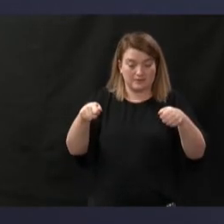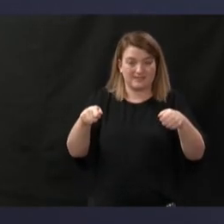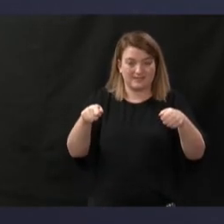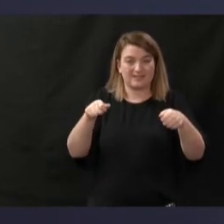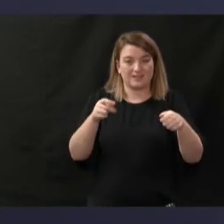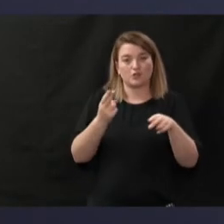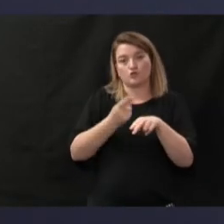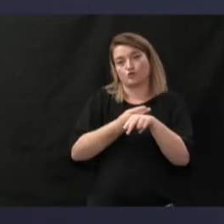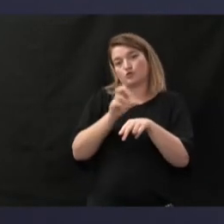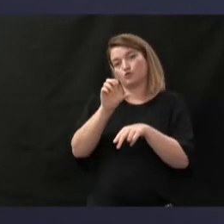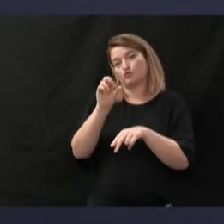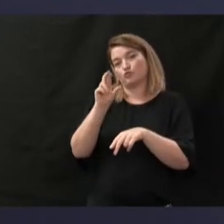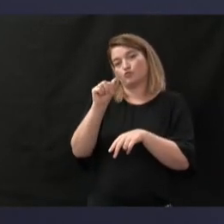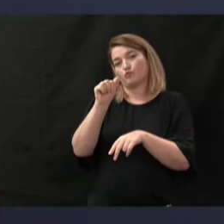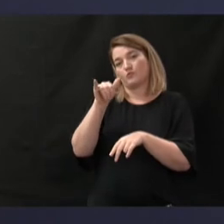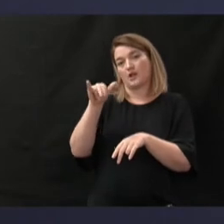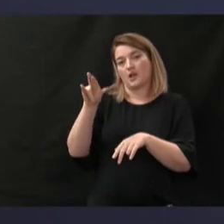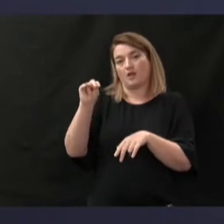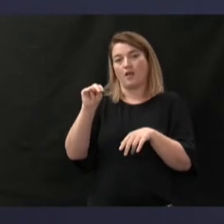nice multi-sensory piece.